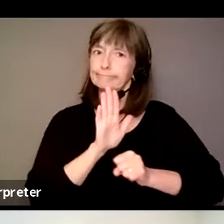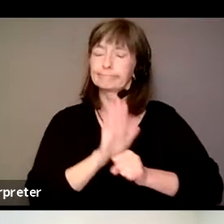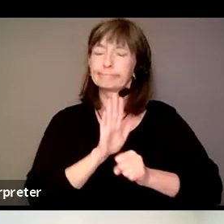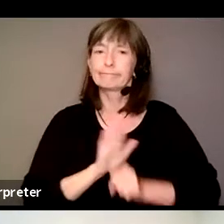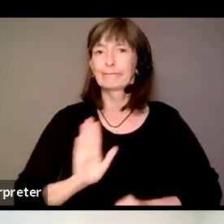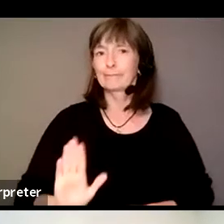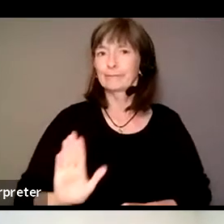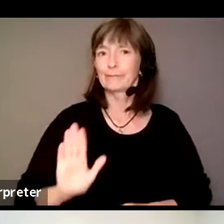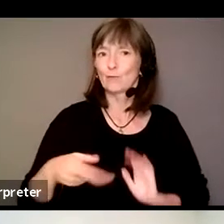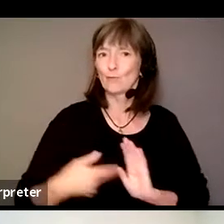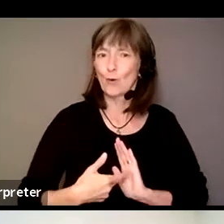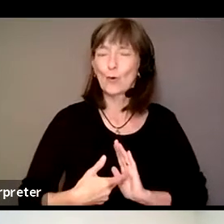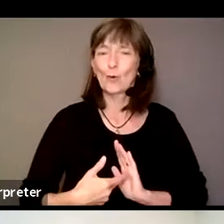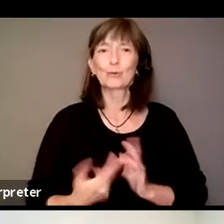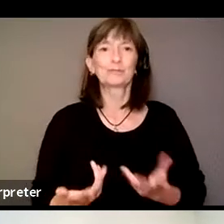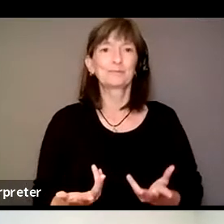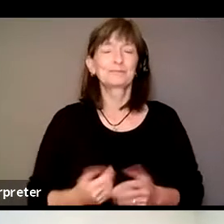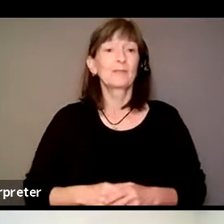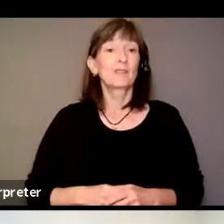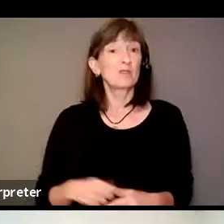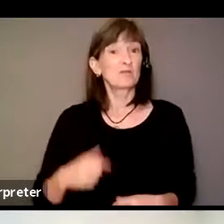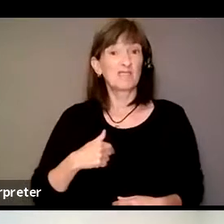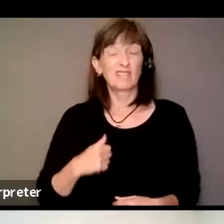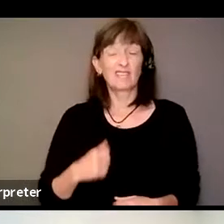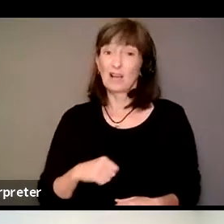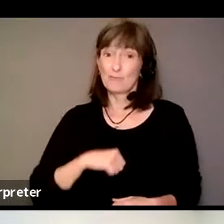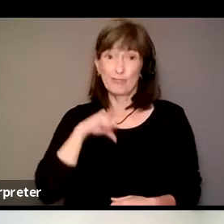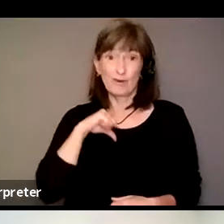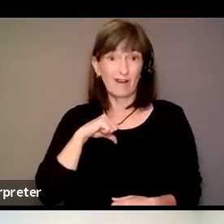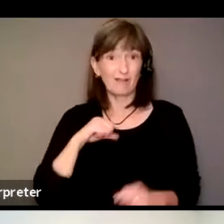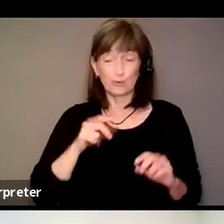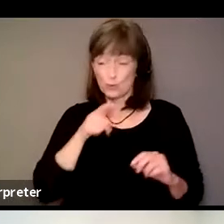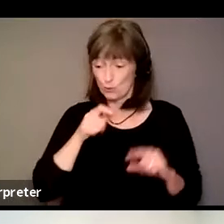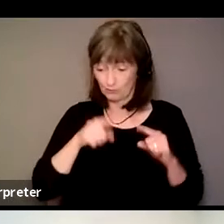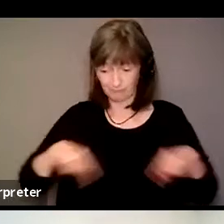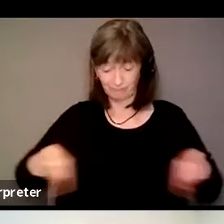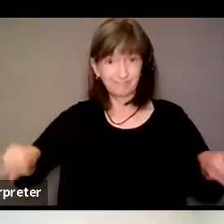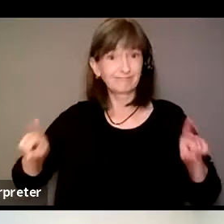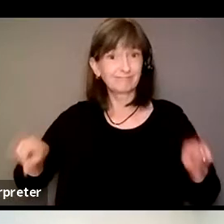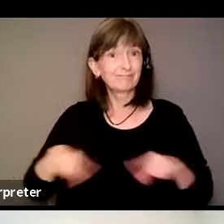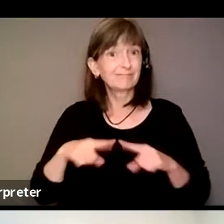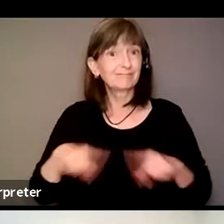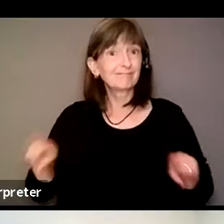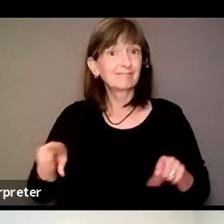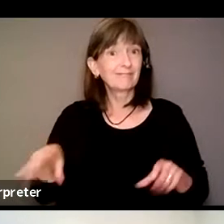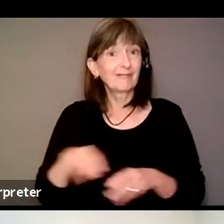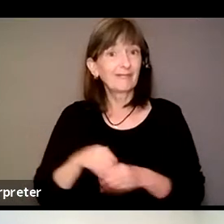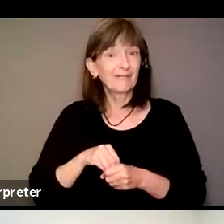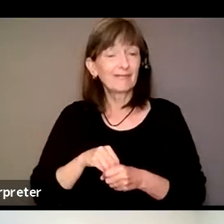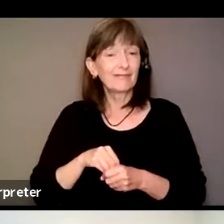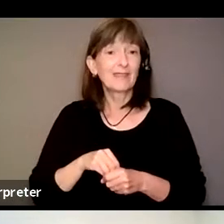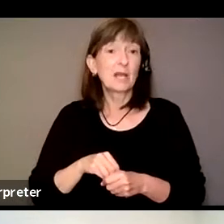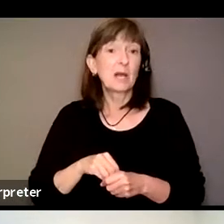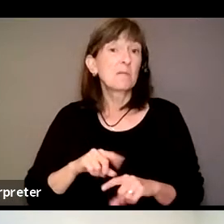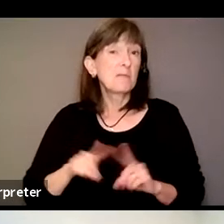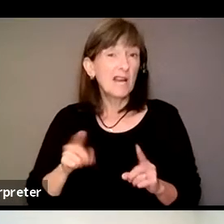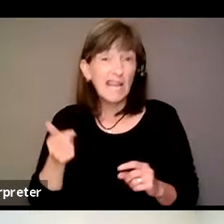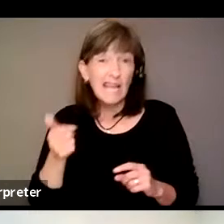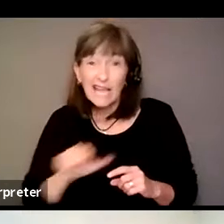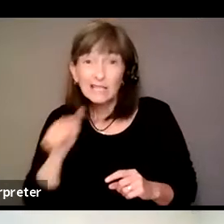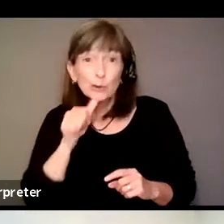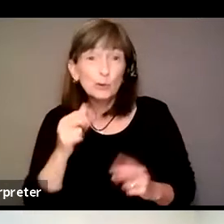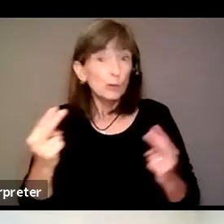me, I'm just very proud of being part of a council. But the biggest thing I can say to anybody that's